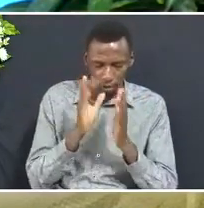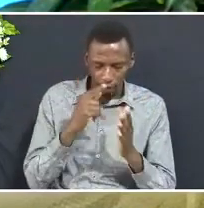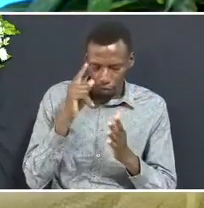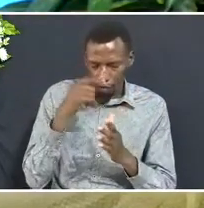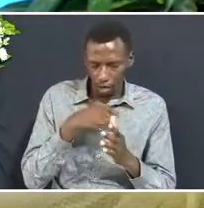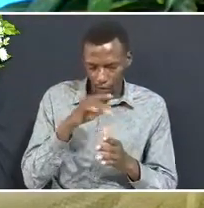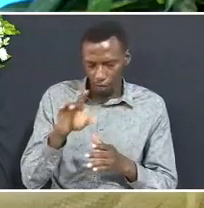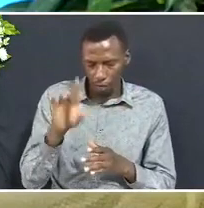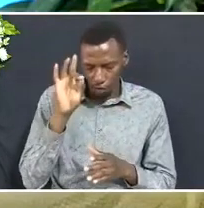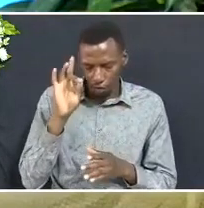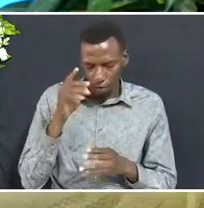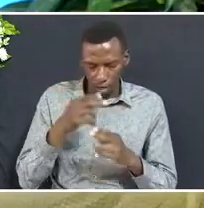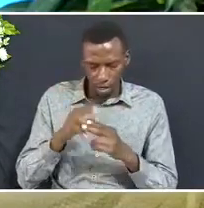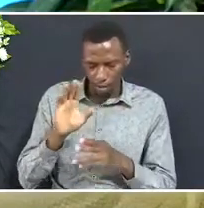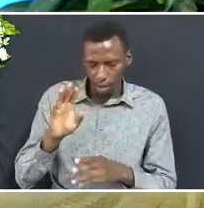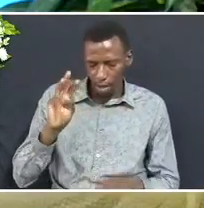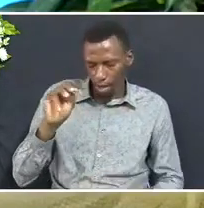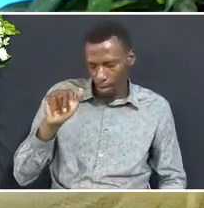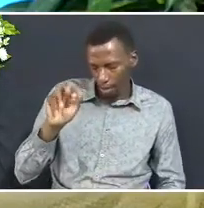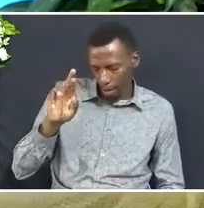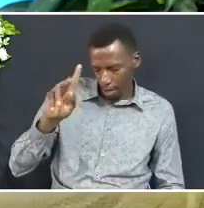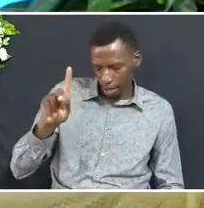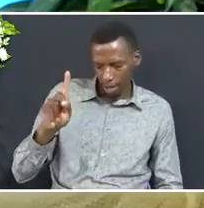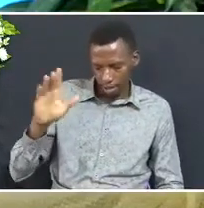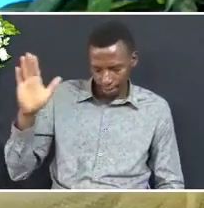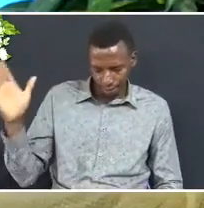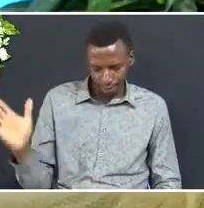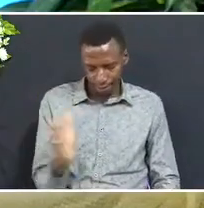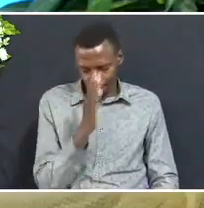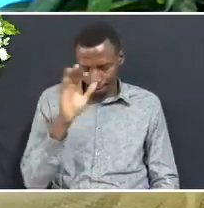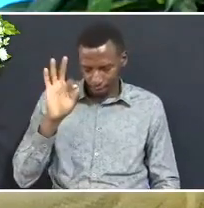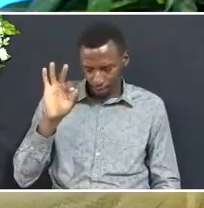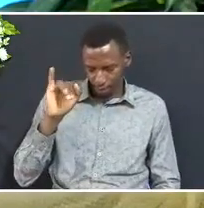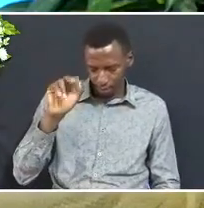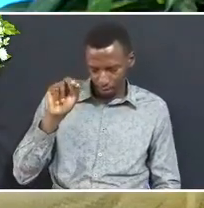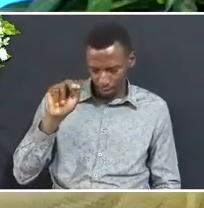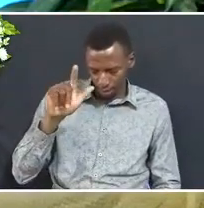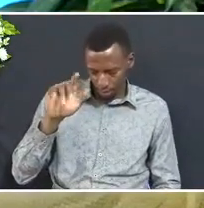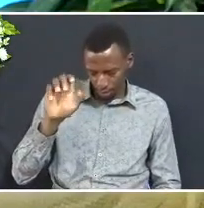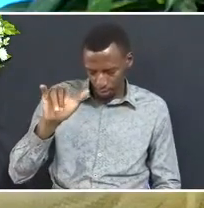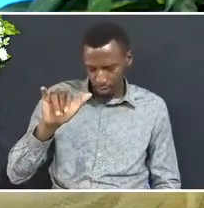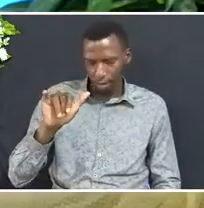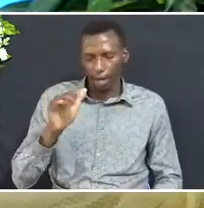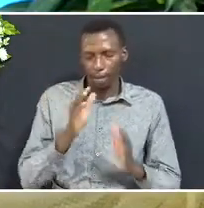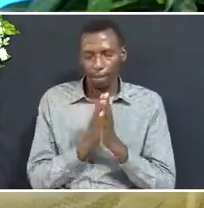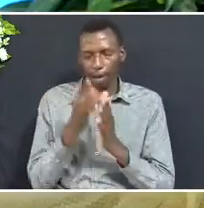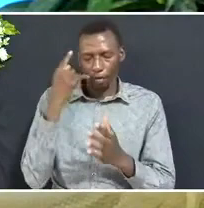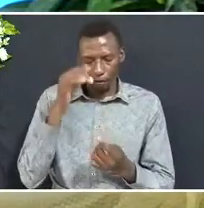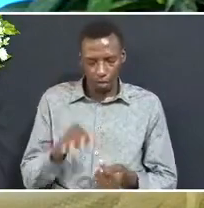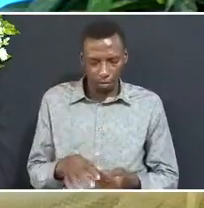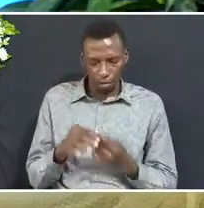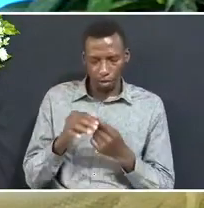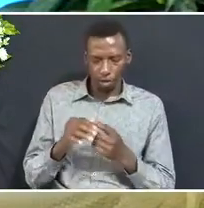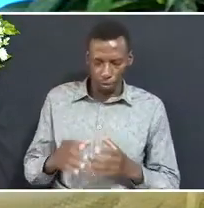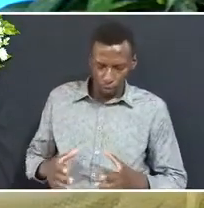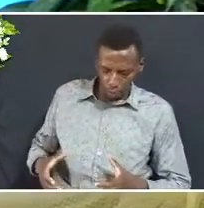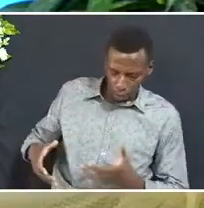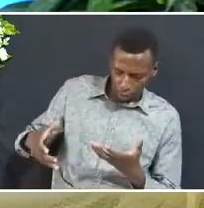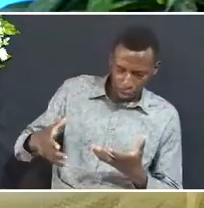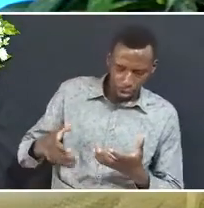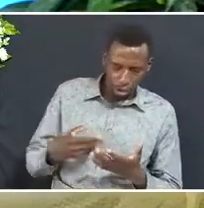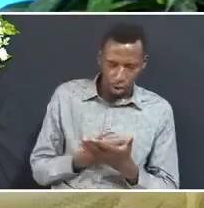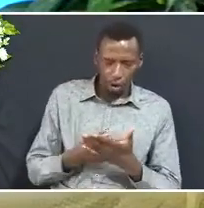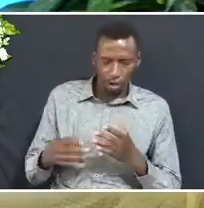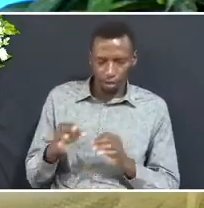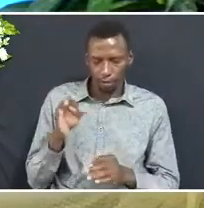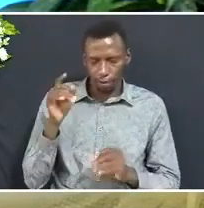appointed, Mark Vinley. We pray for a special outpouring of the Holy Spirit, that, dear Lord, you can engage each one of us